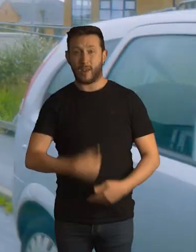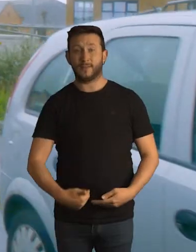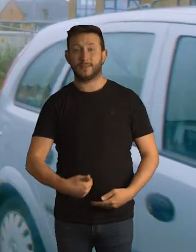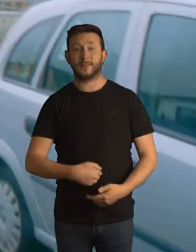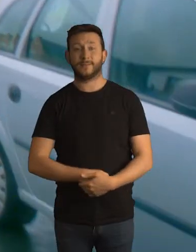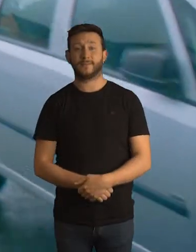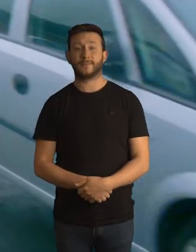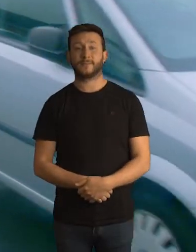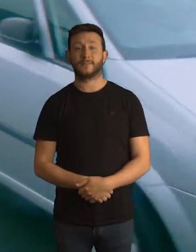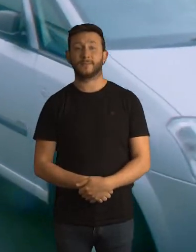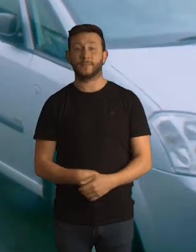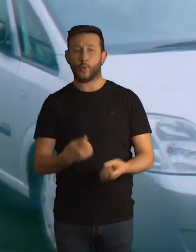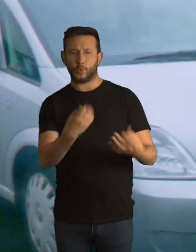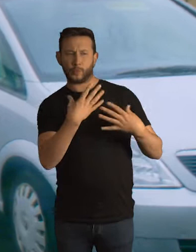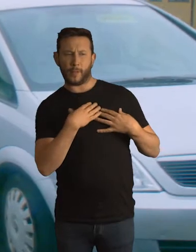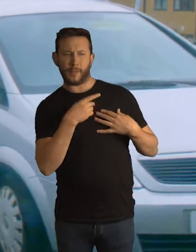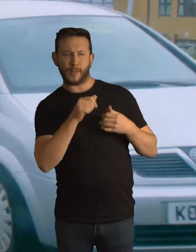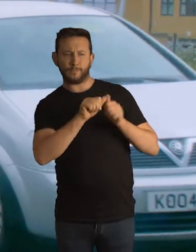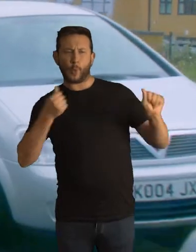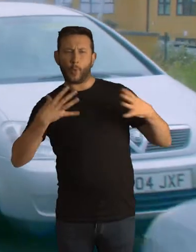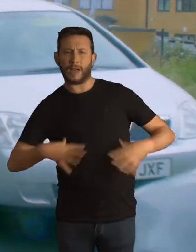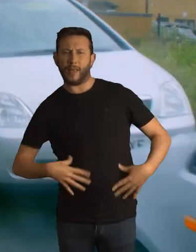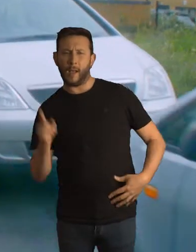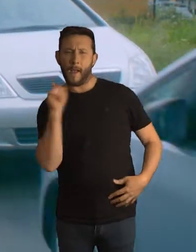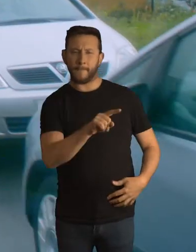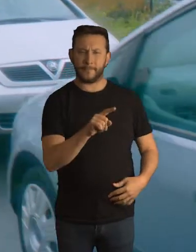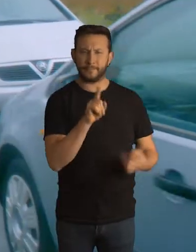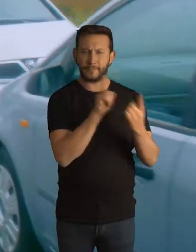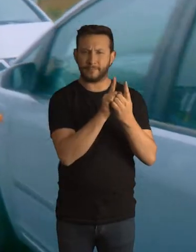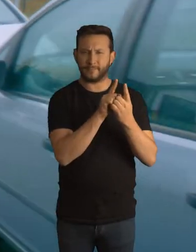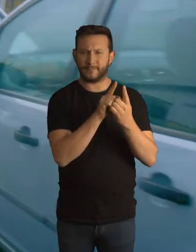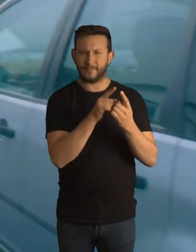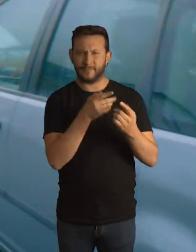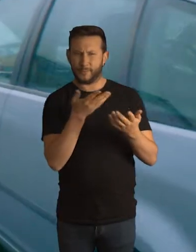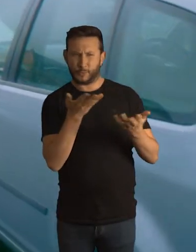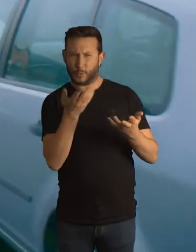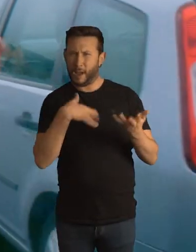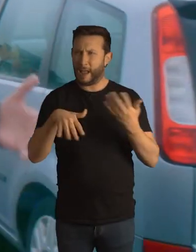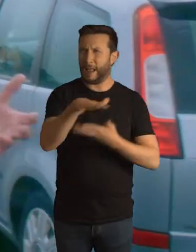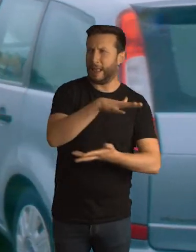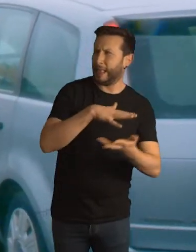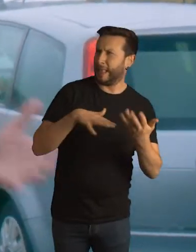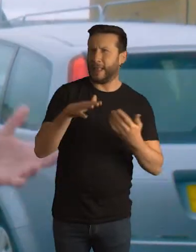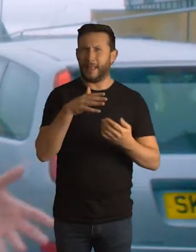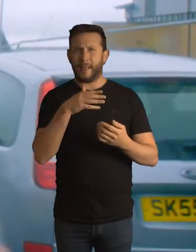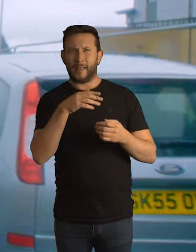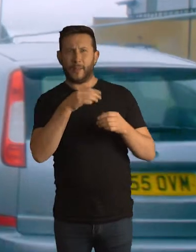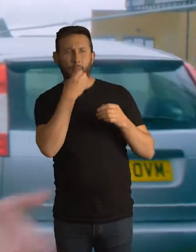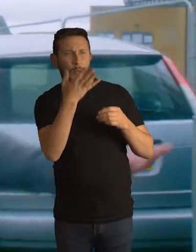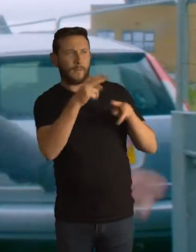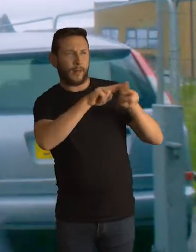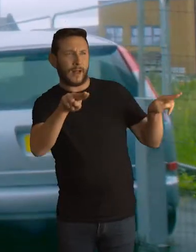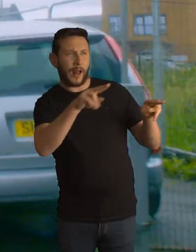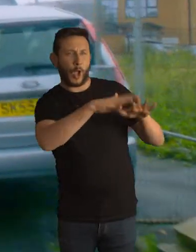She told me to bring a sports kit and come to this industrial estate. It's not quite what I associate with the beautiful Fylde Coast,